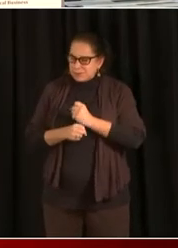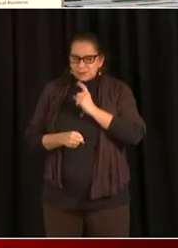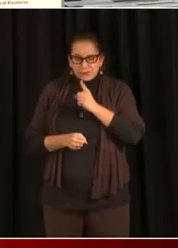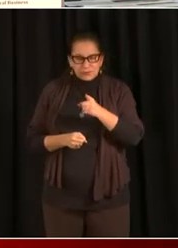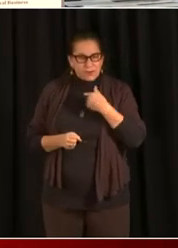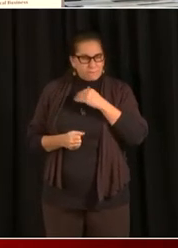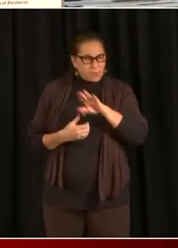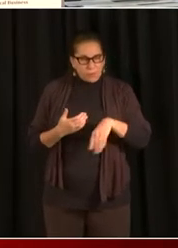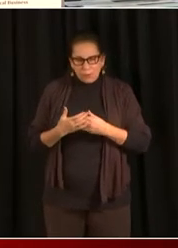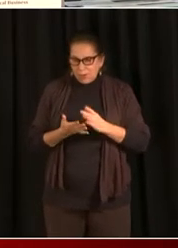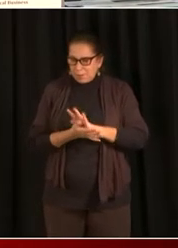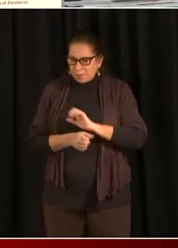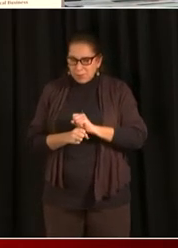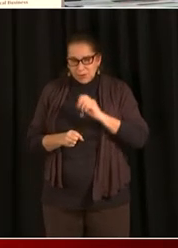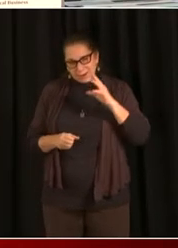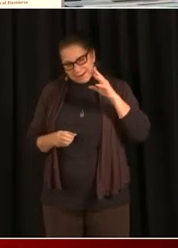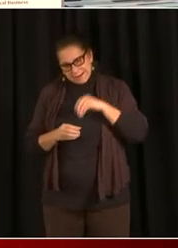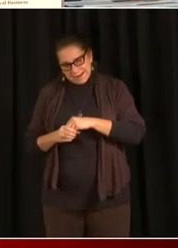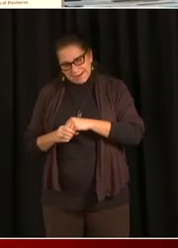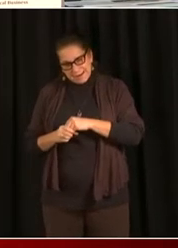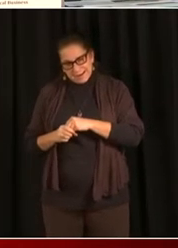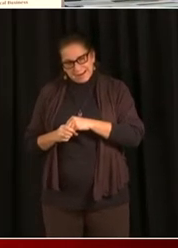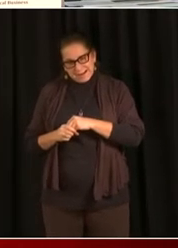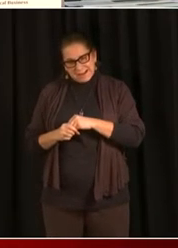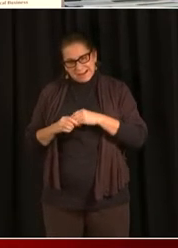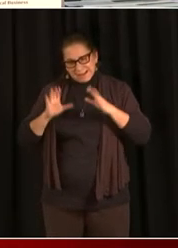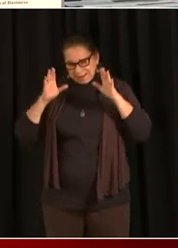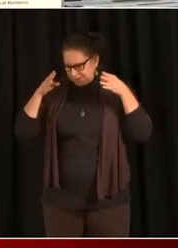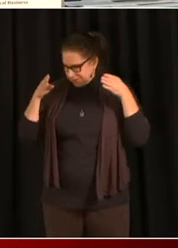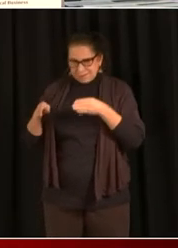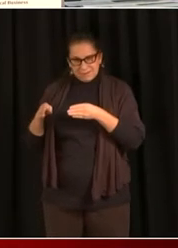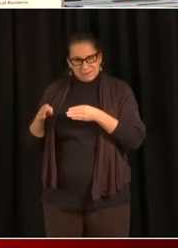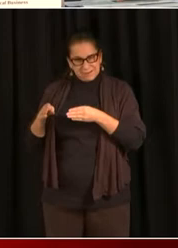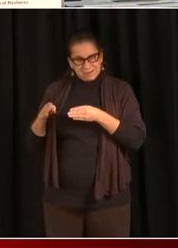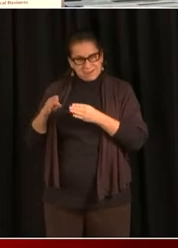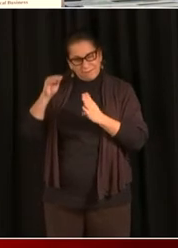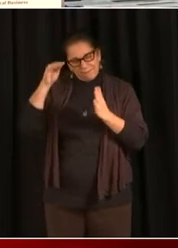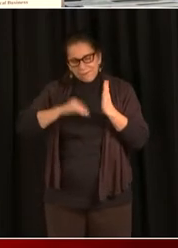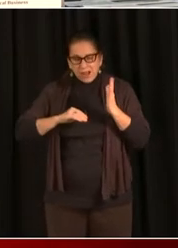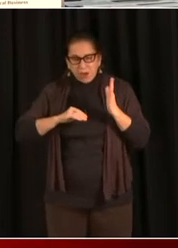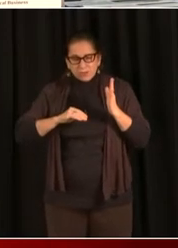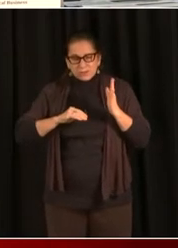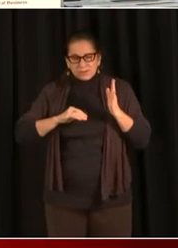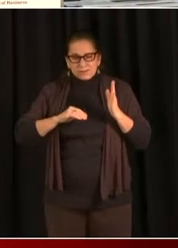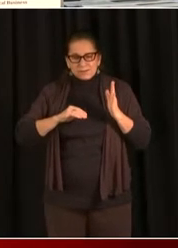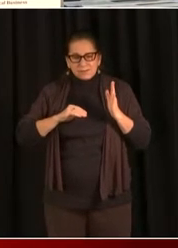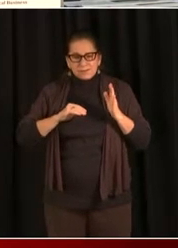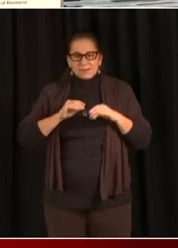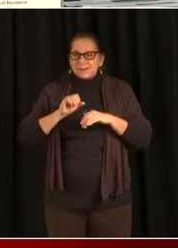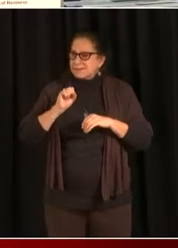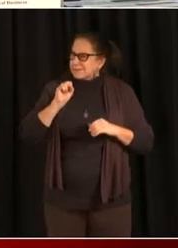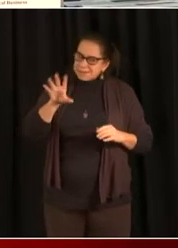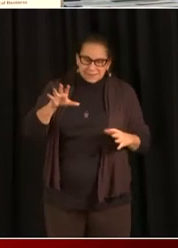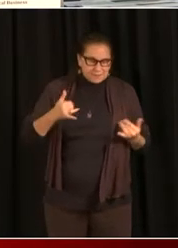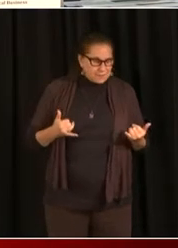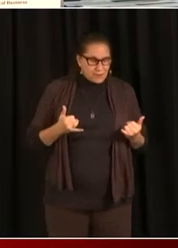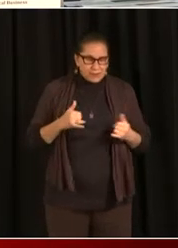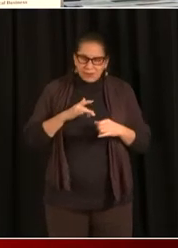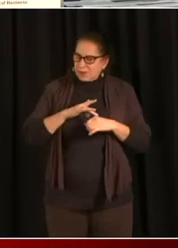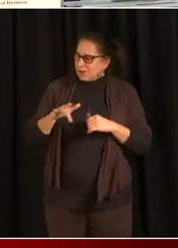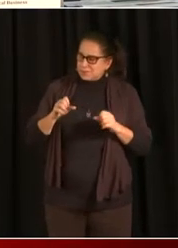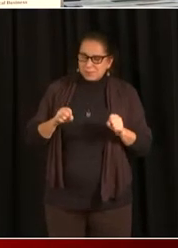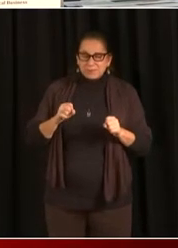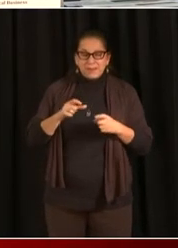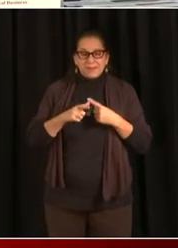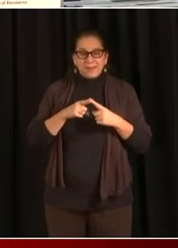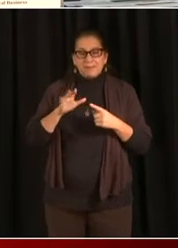Please, after you recover from the holidays, put that energy in and put your applications in, and please get them in early. It's not a rolling basis, so if you